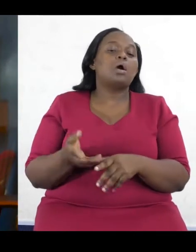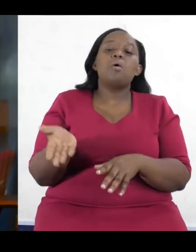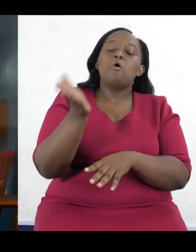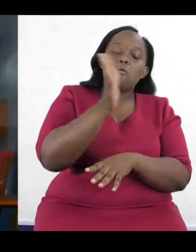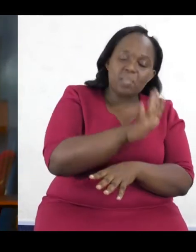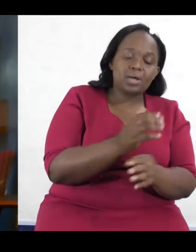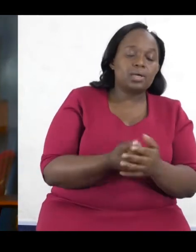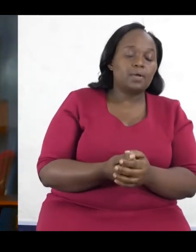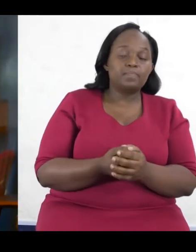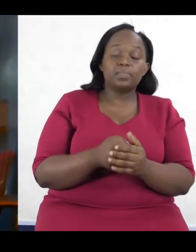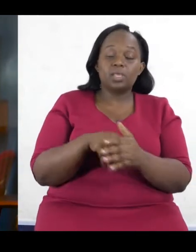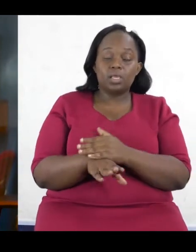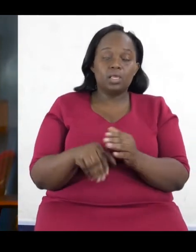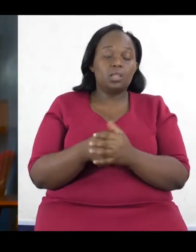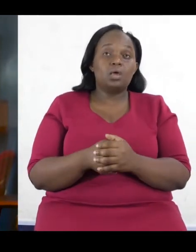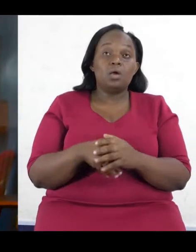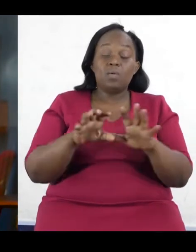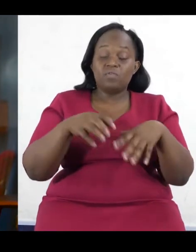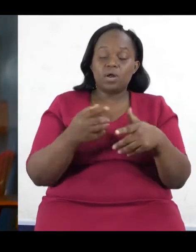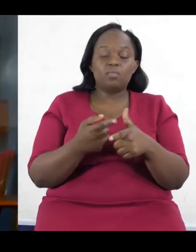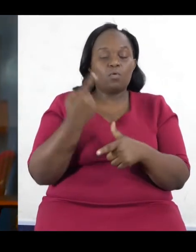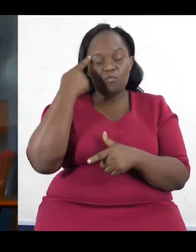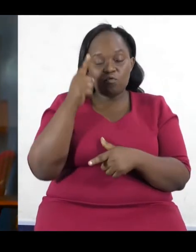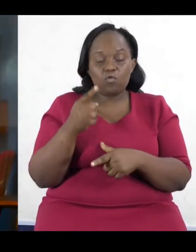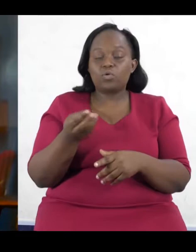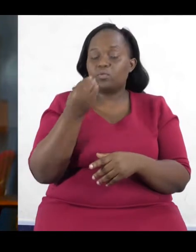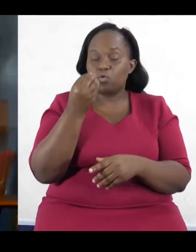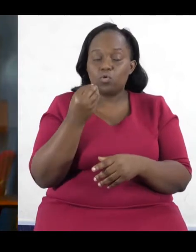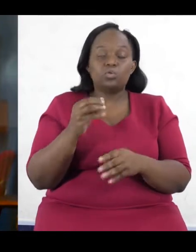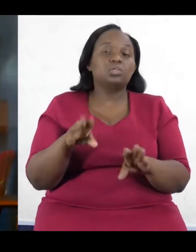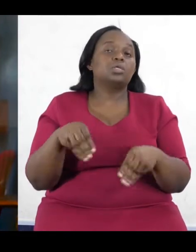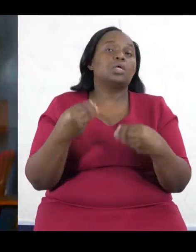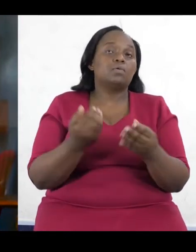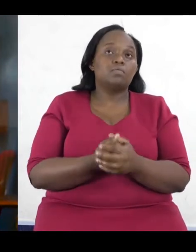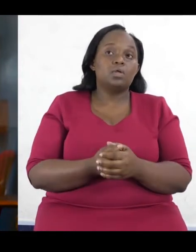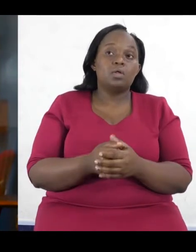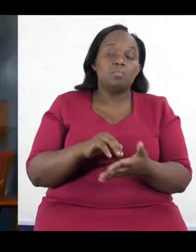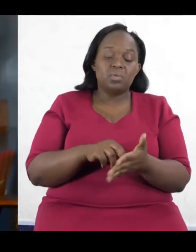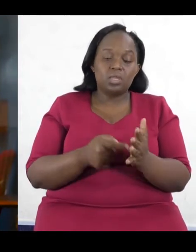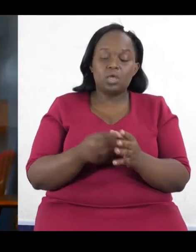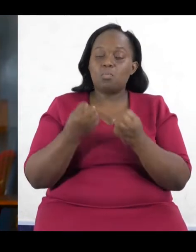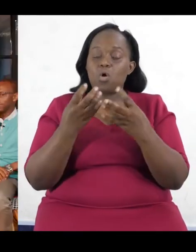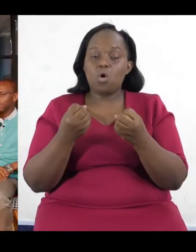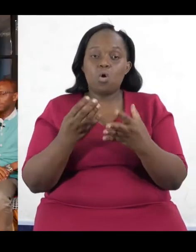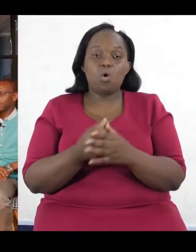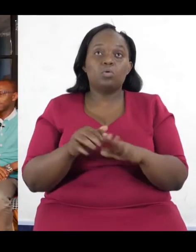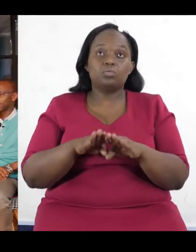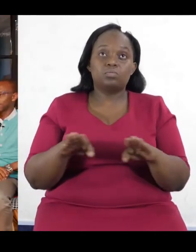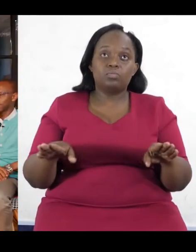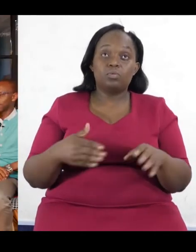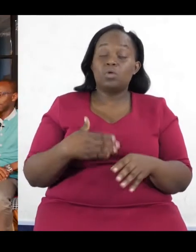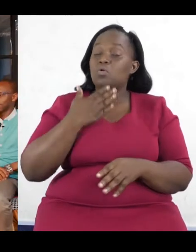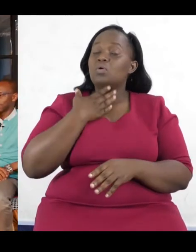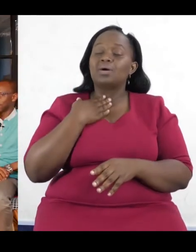we are also able to control food losses, means that less pressure on the environment, hence more sustainability. Yeah. I'm about to touch a